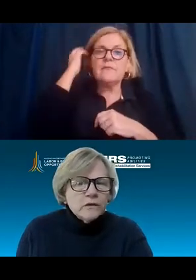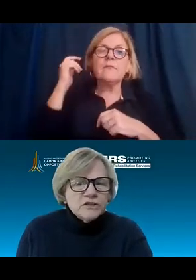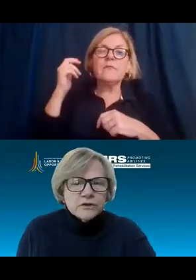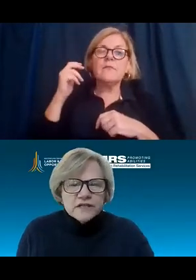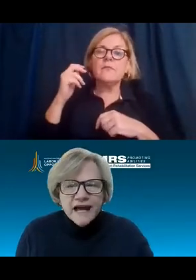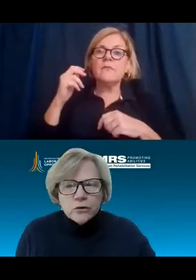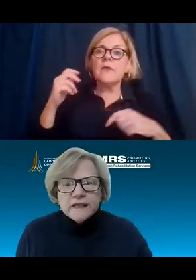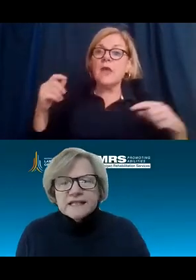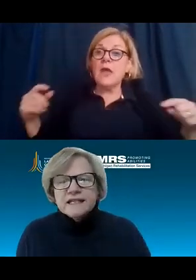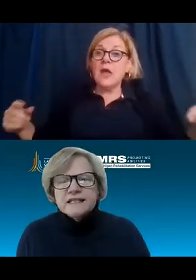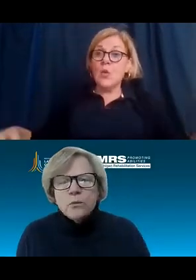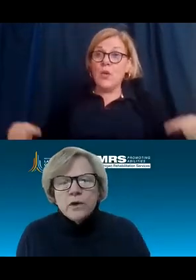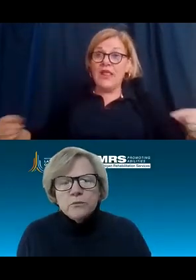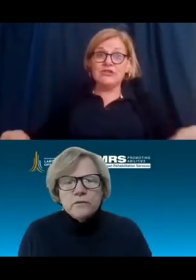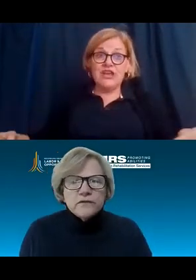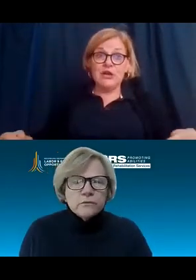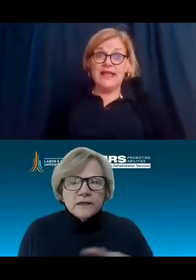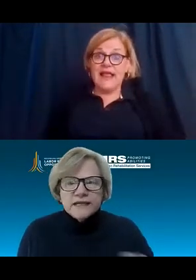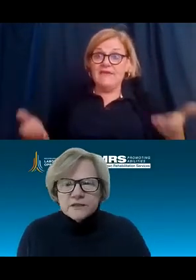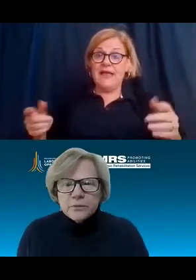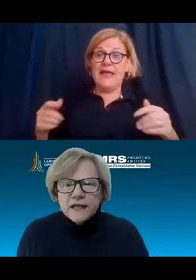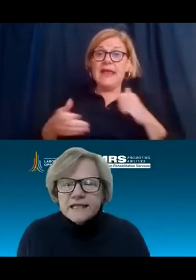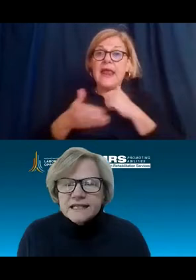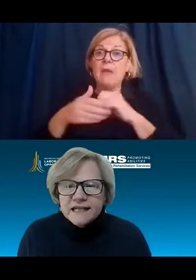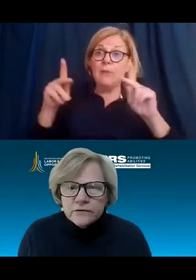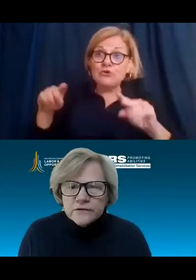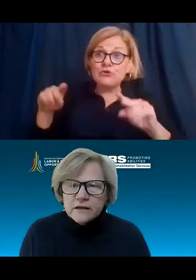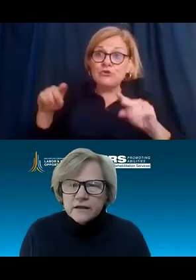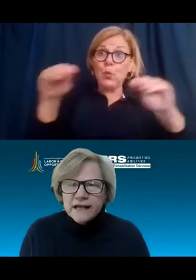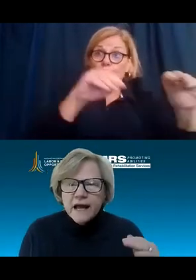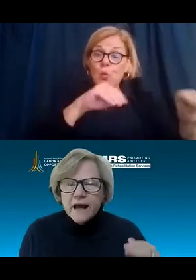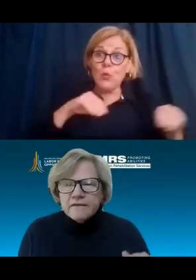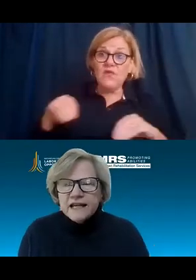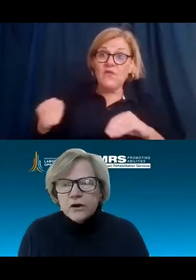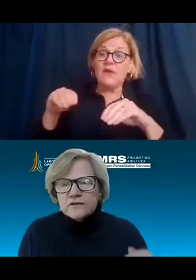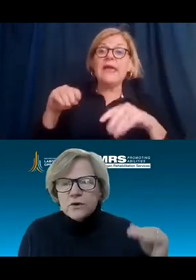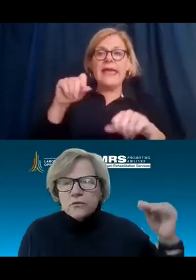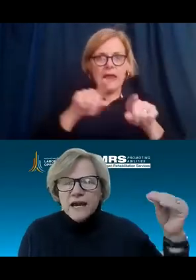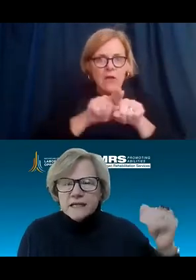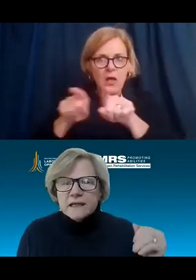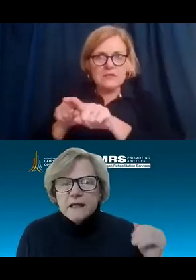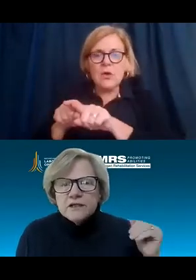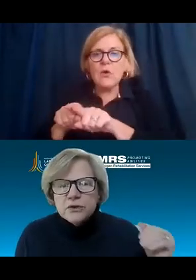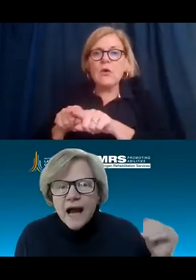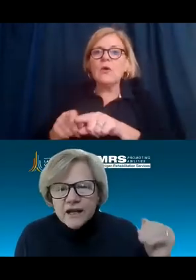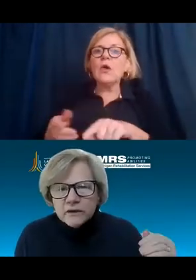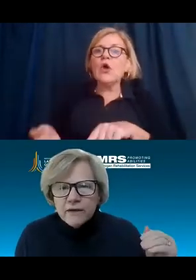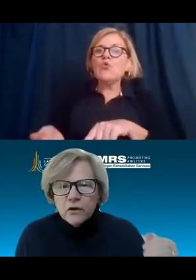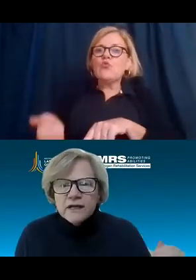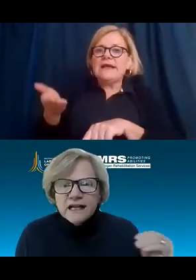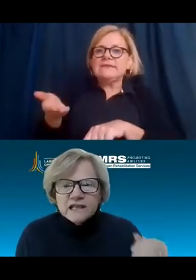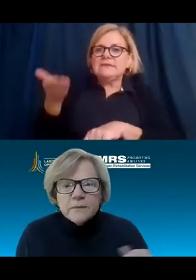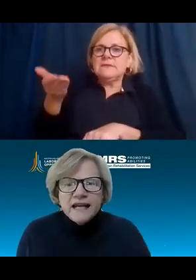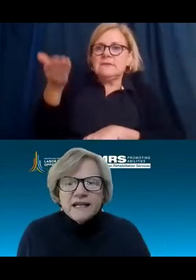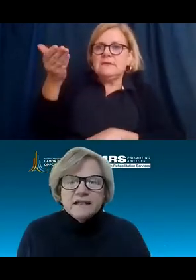Elevating wheelchairs not only assist someone moving from place to place in the facility, they can also raise to a higher